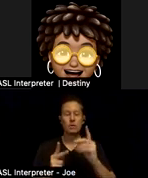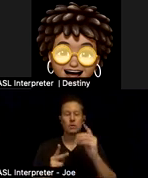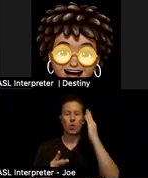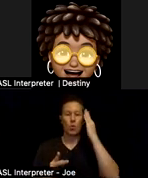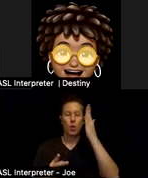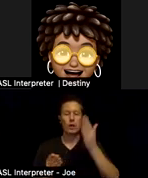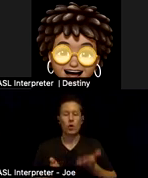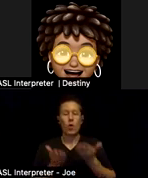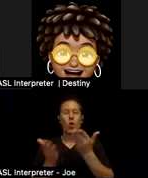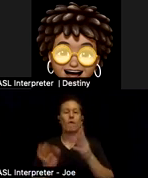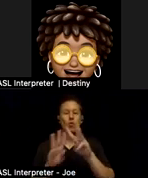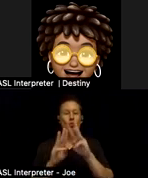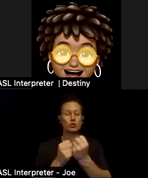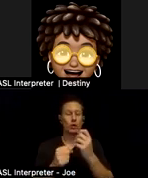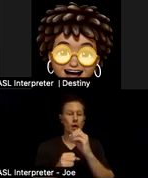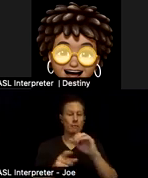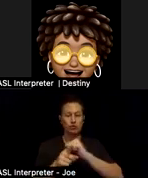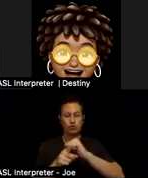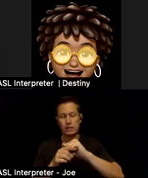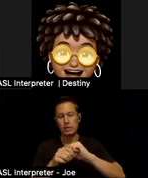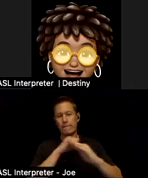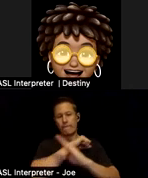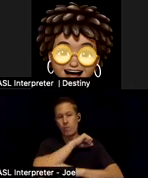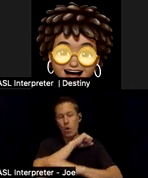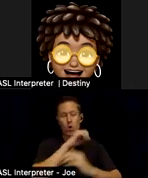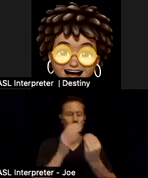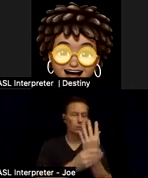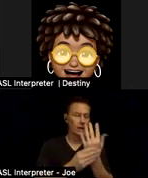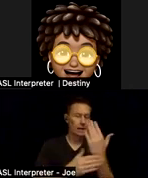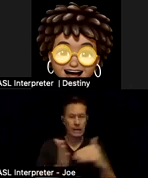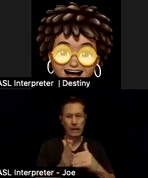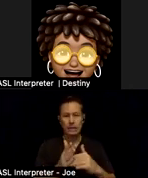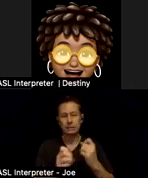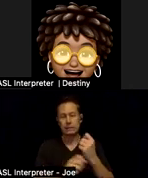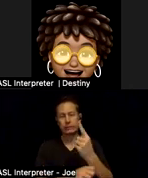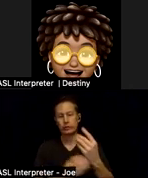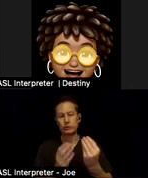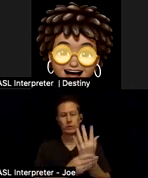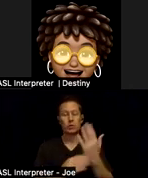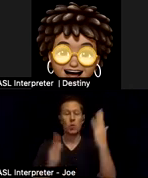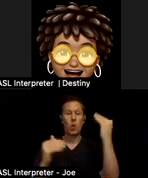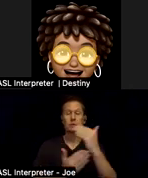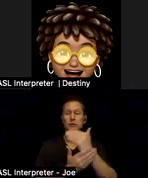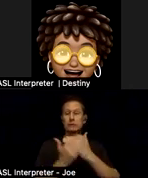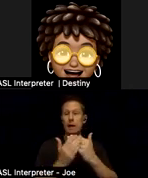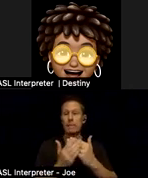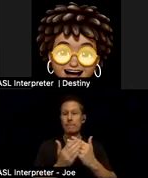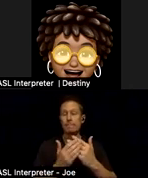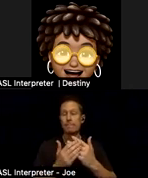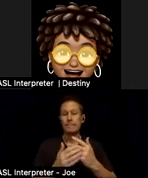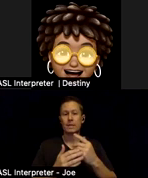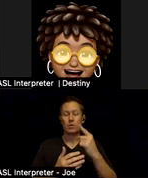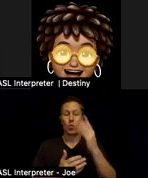trainings in the fall and next spring again. We do hope that some of you may even take this on in helping